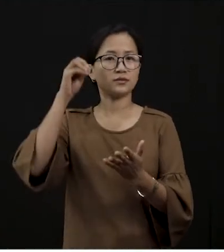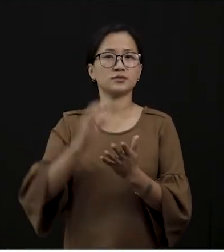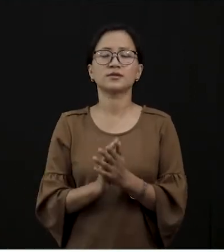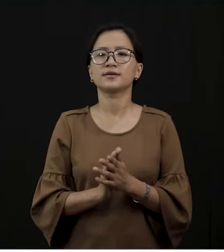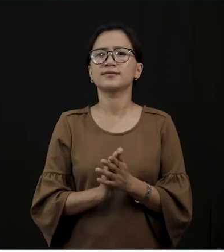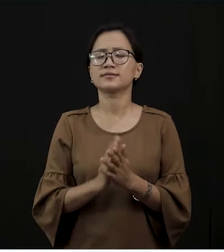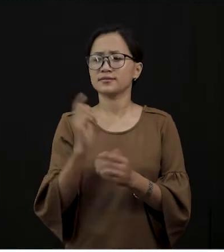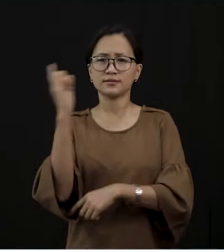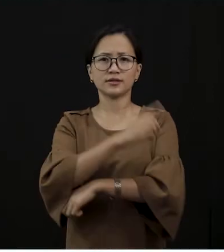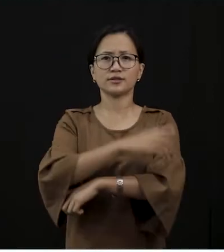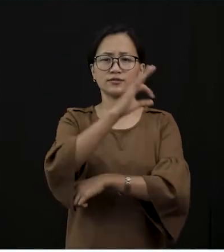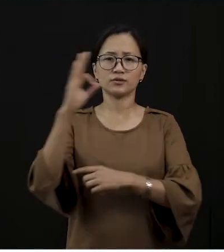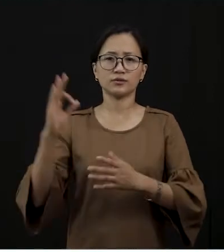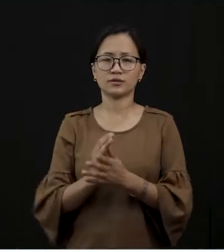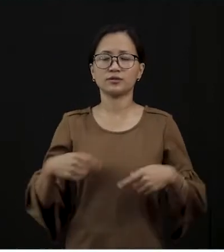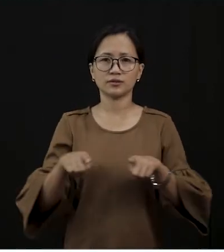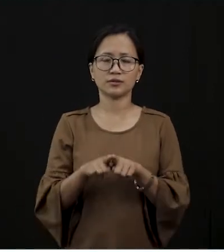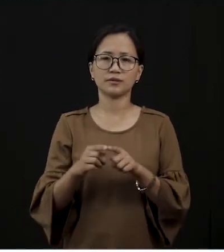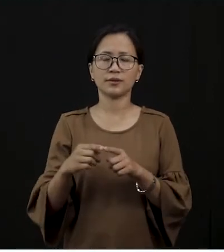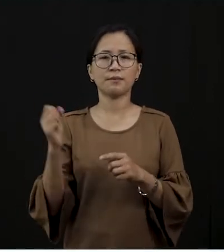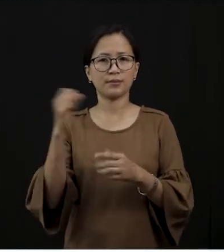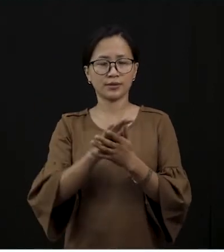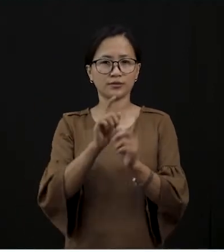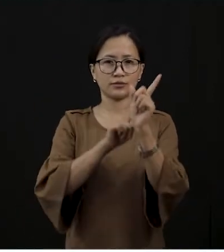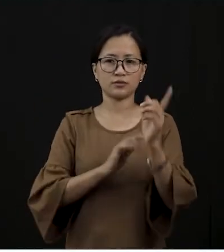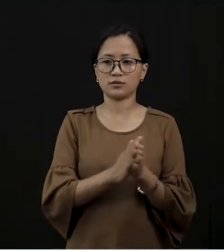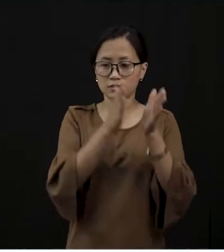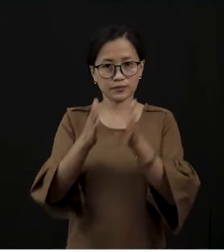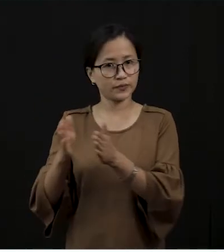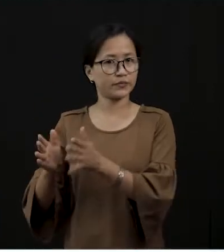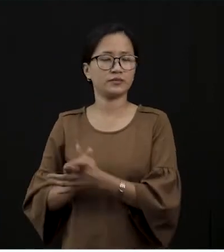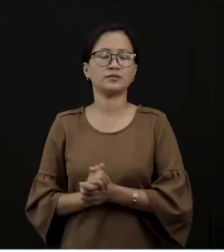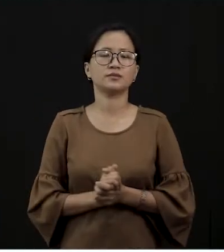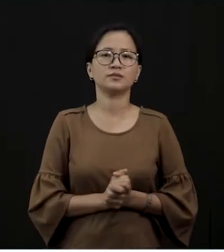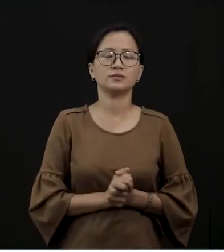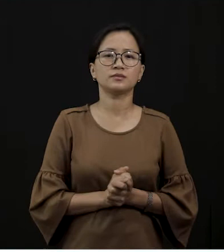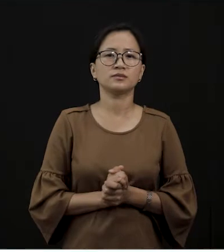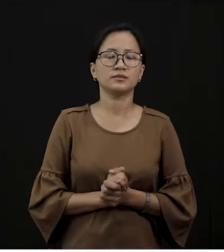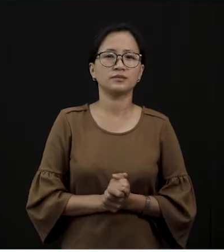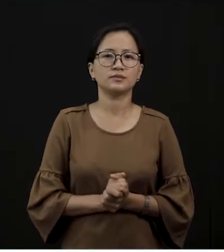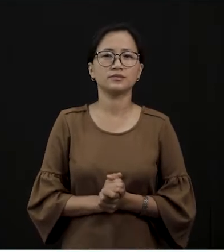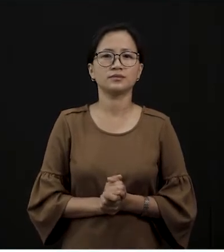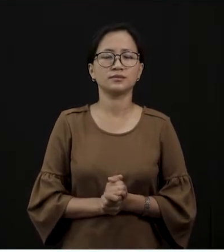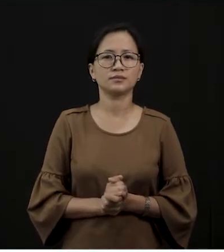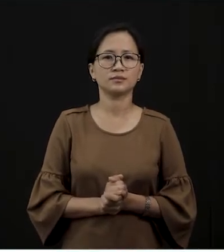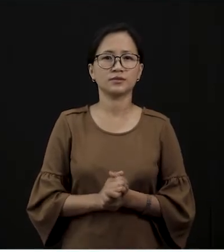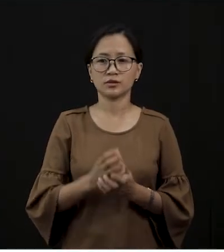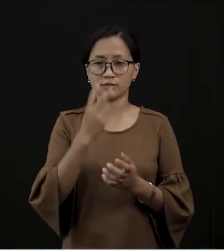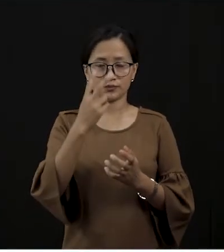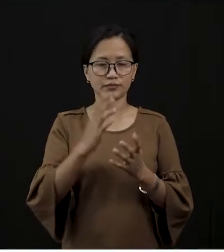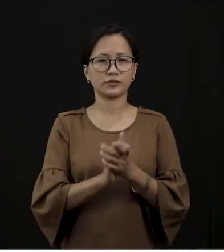the week and month of the year in order. In order. Then we have to recognize